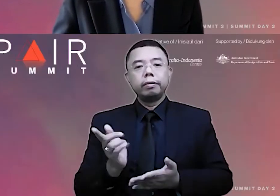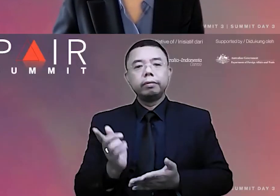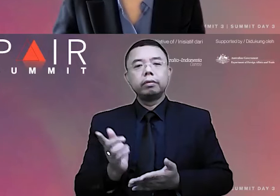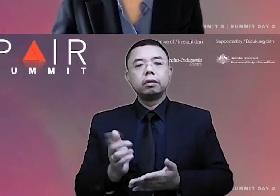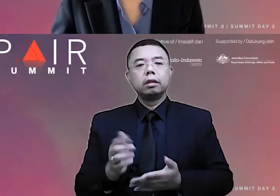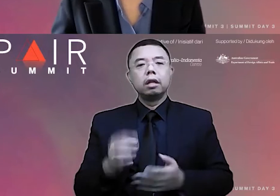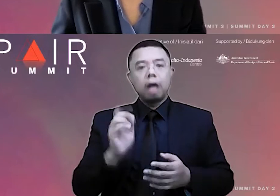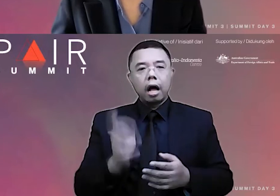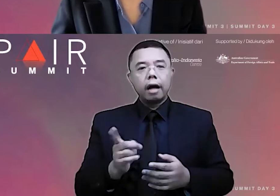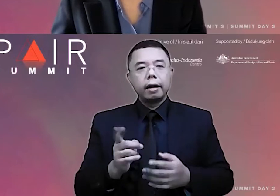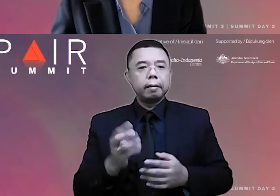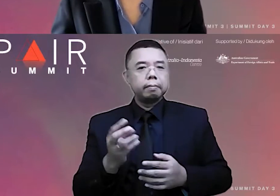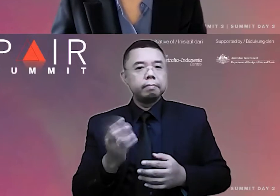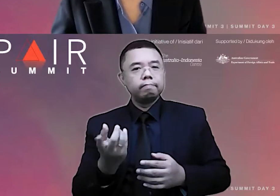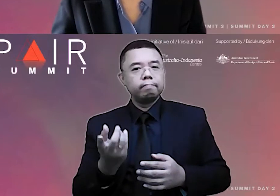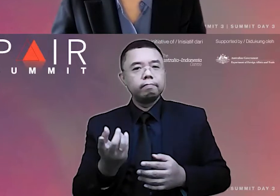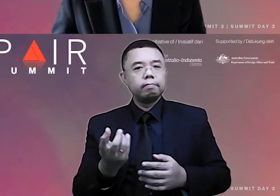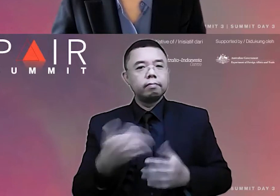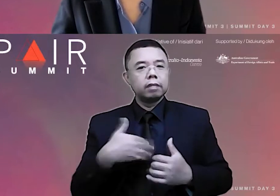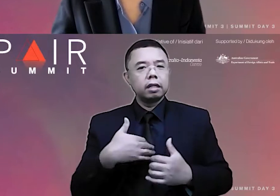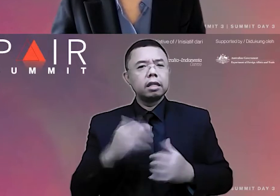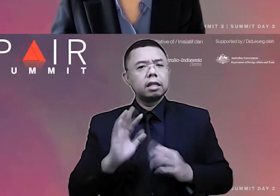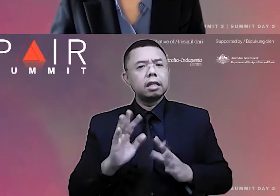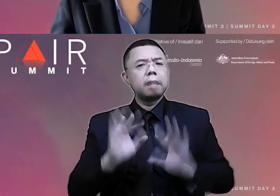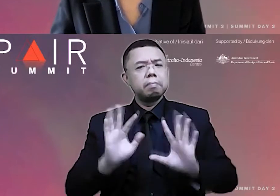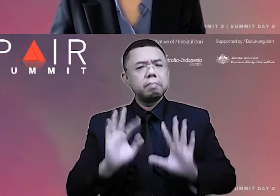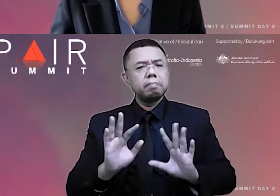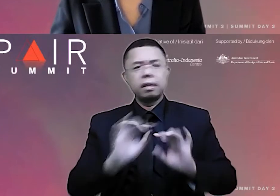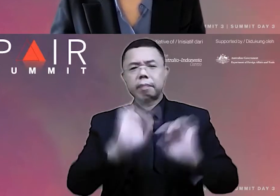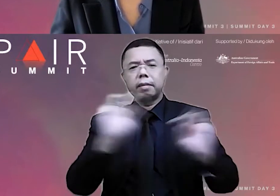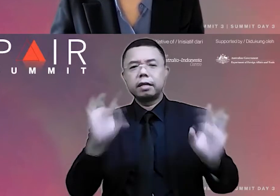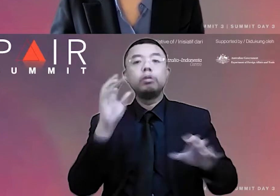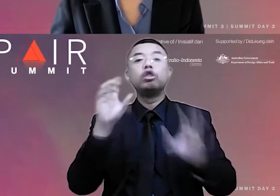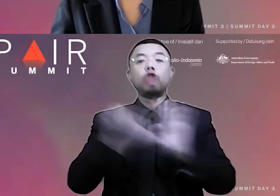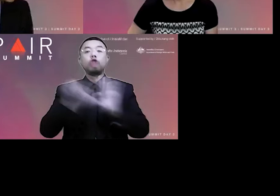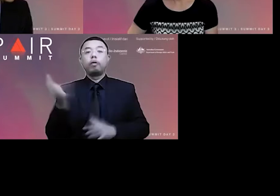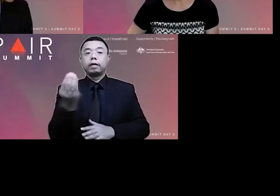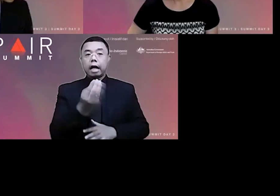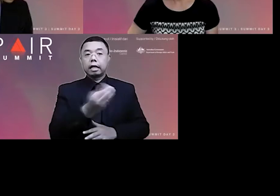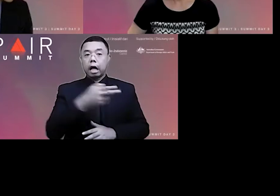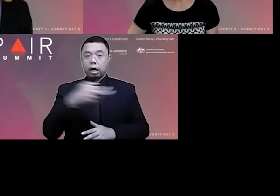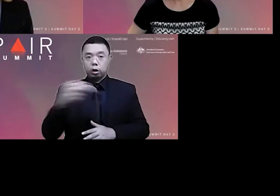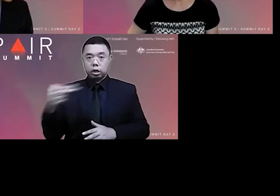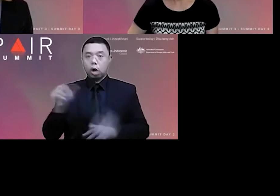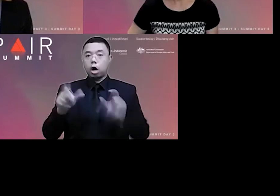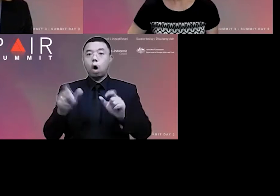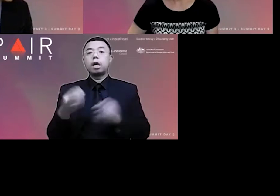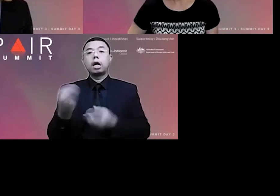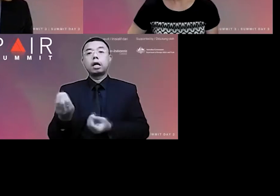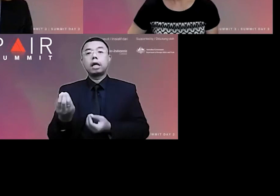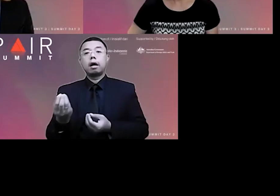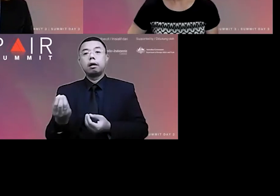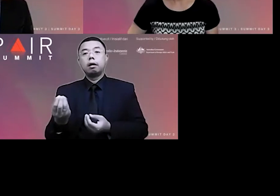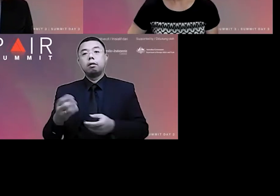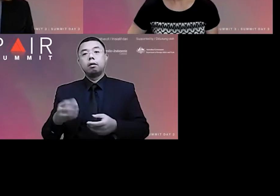tourism industry. For Indonesia, that meant millions of people who relied on casual or informal roles in this sector